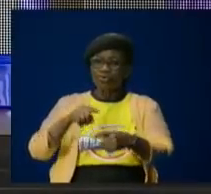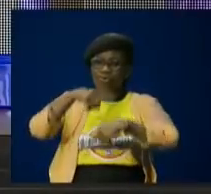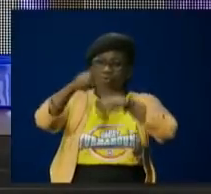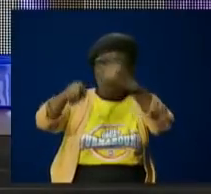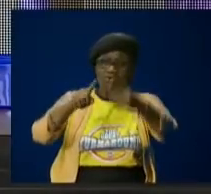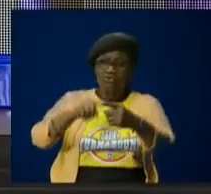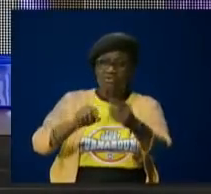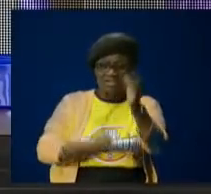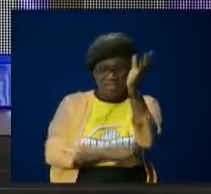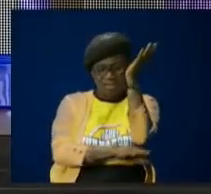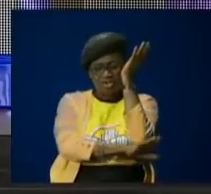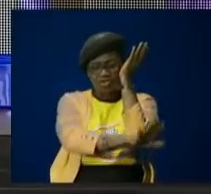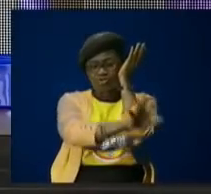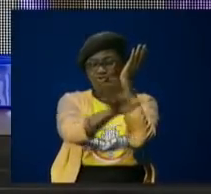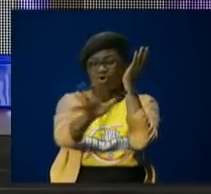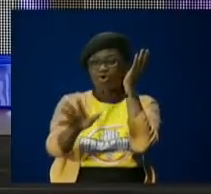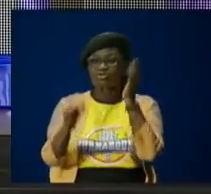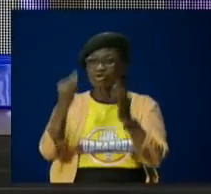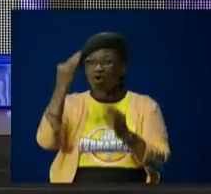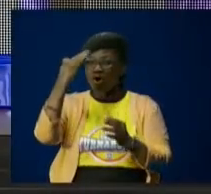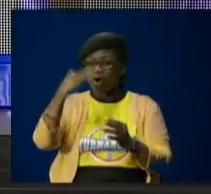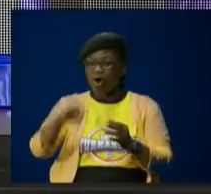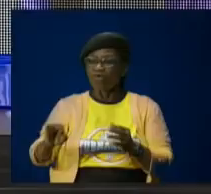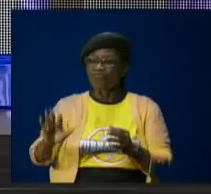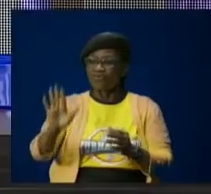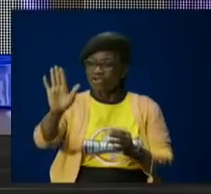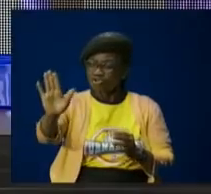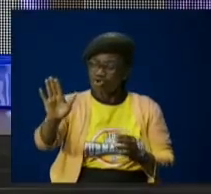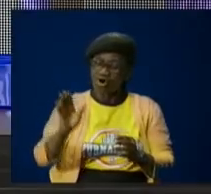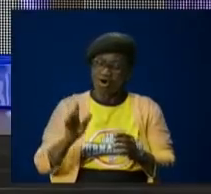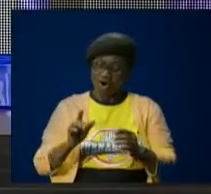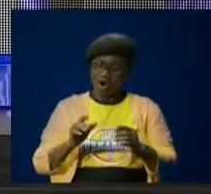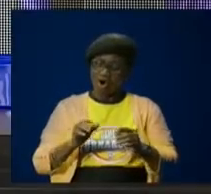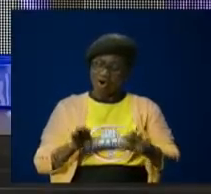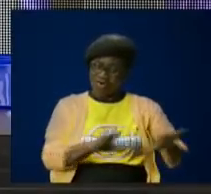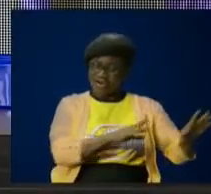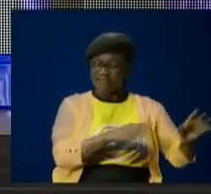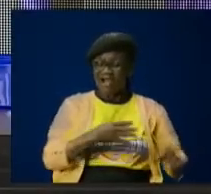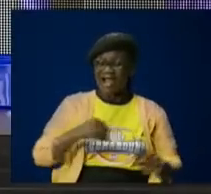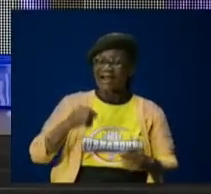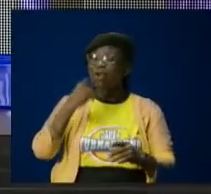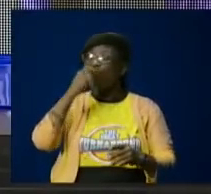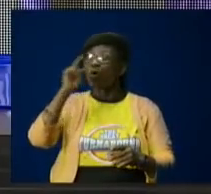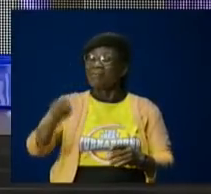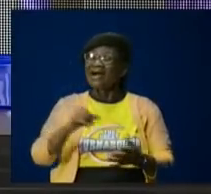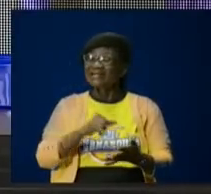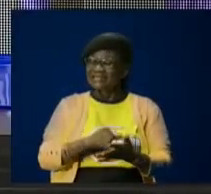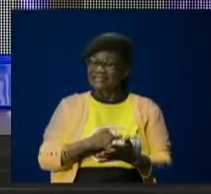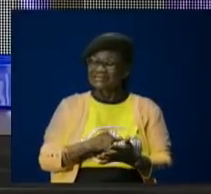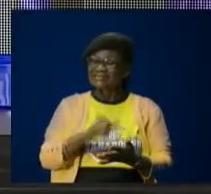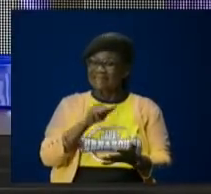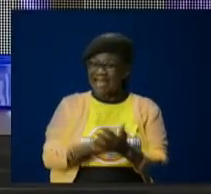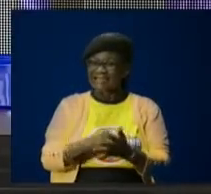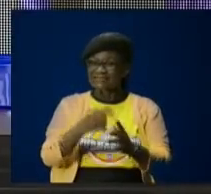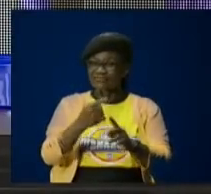source of your river and command it that from now